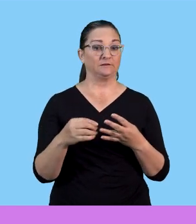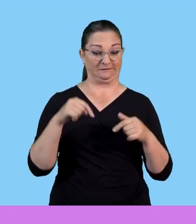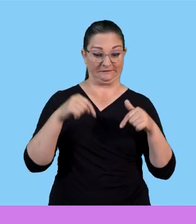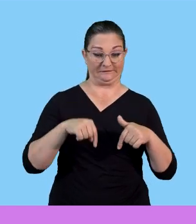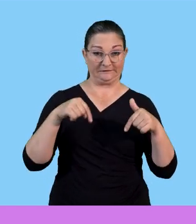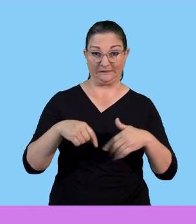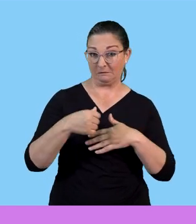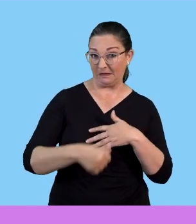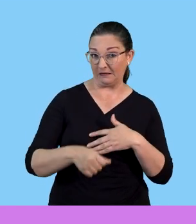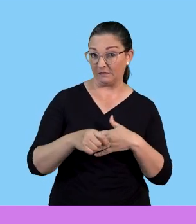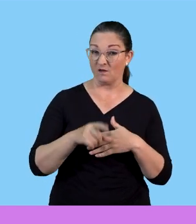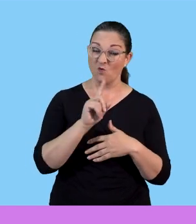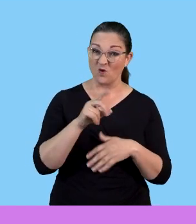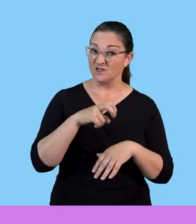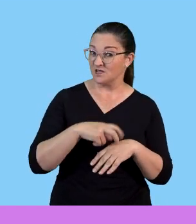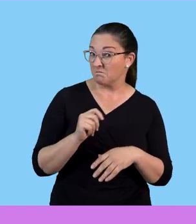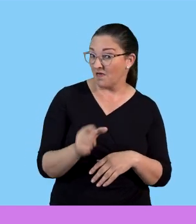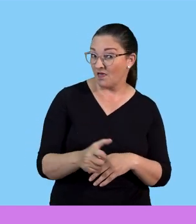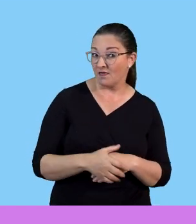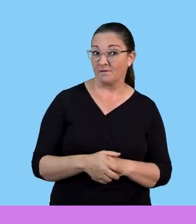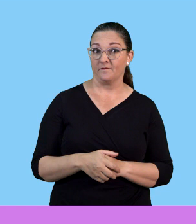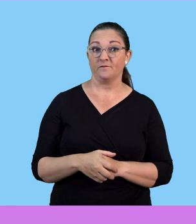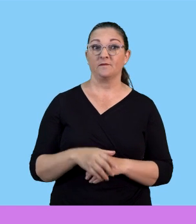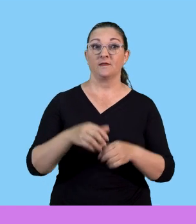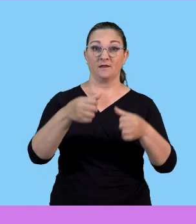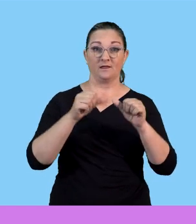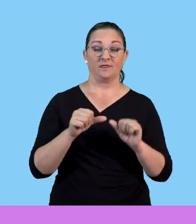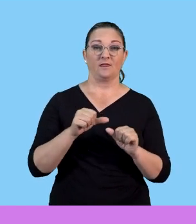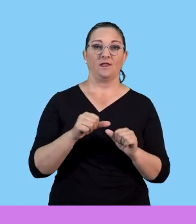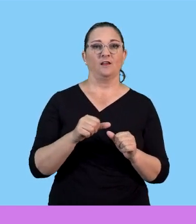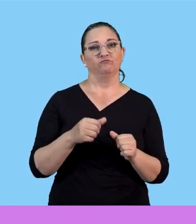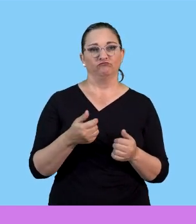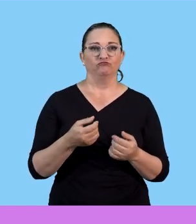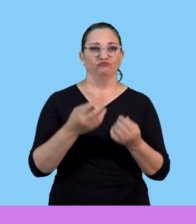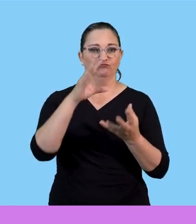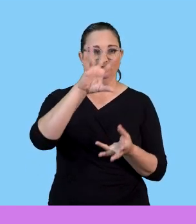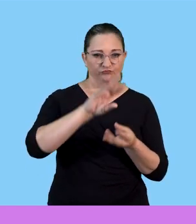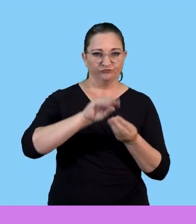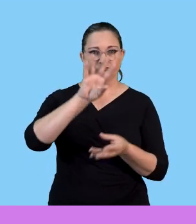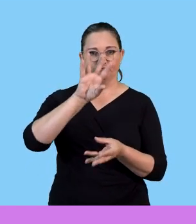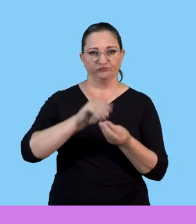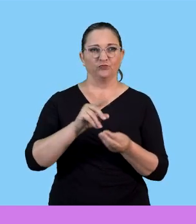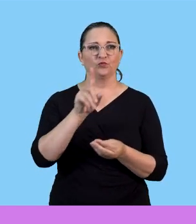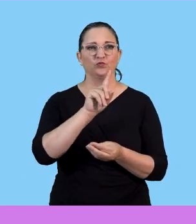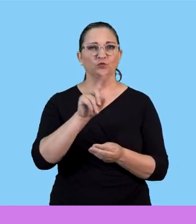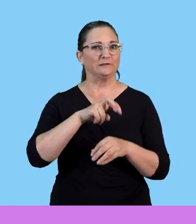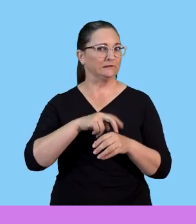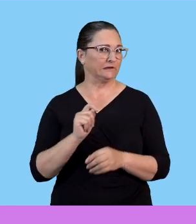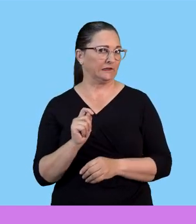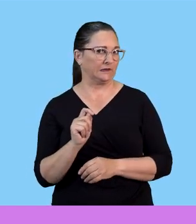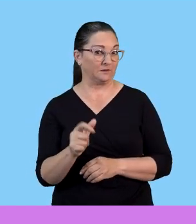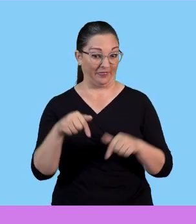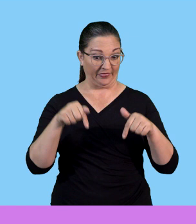details, what happened this month, what do you need to pay. And then there's invoice totals showing